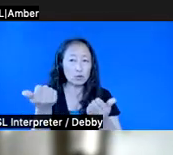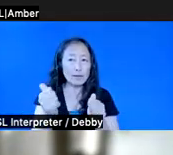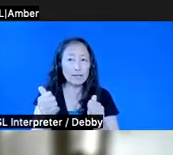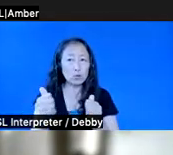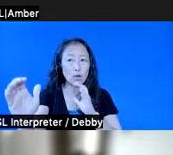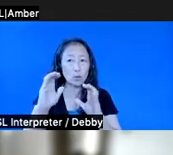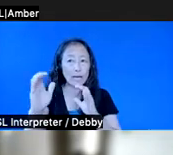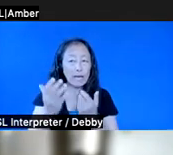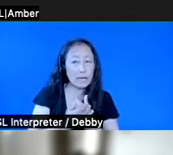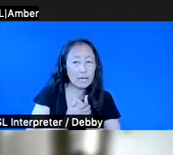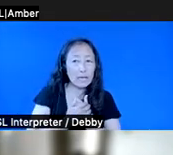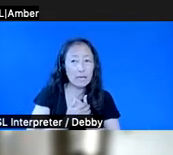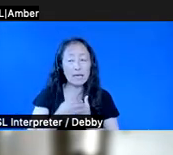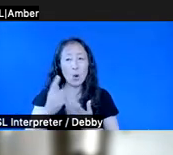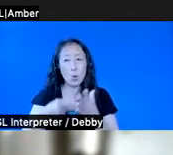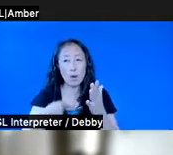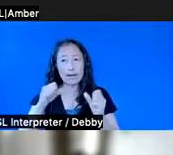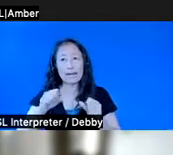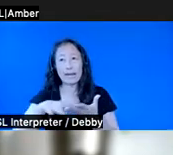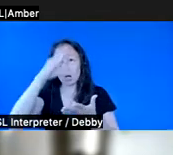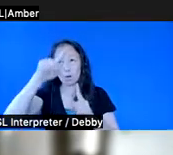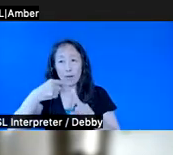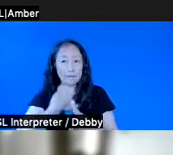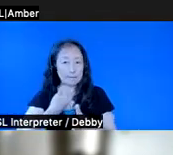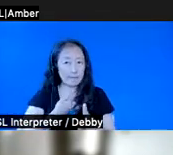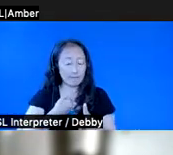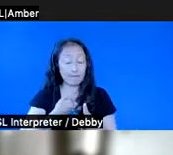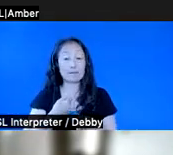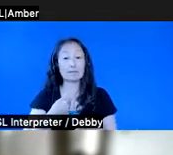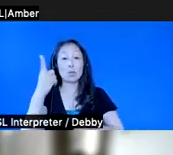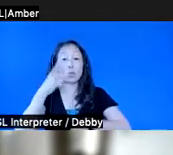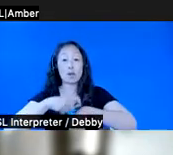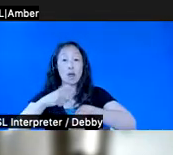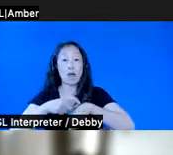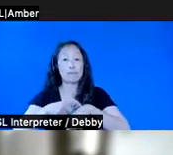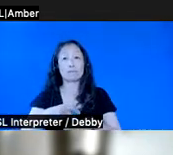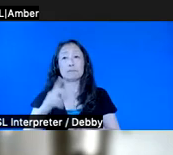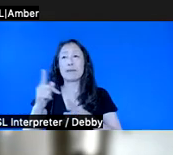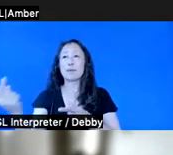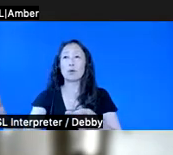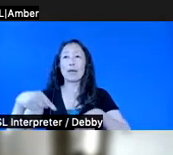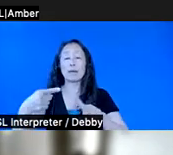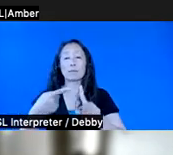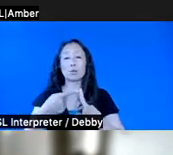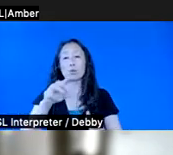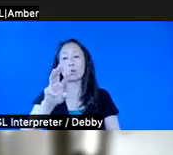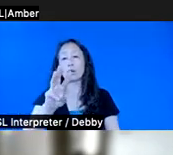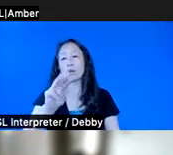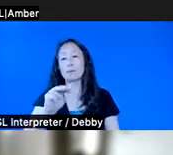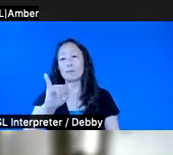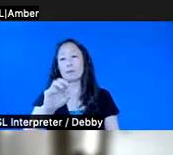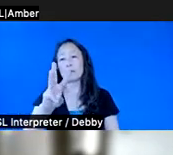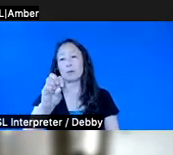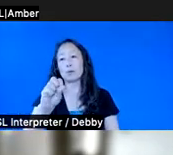some folks come to a MIWSAC coalition meeting to talk about prostitution. And back in those days, I had the idea, like the